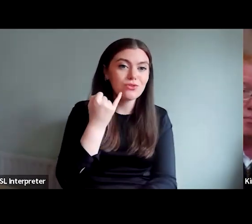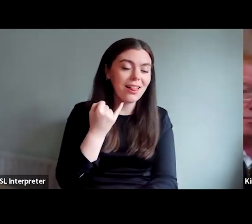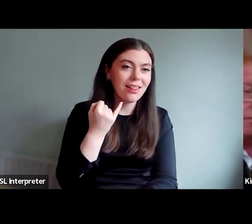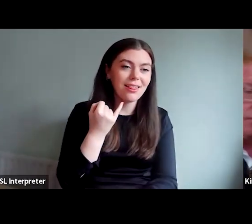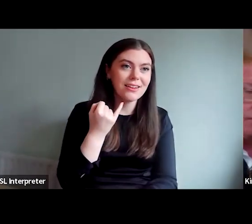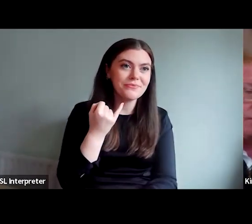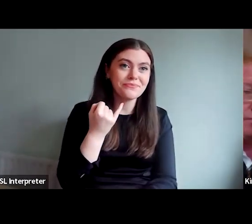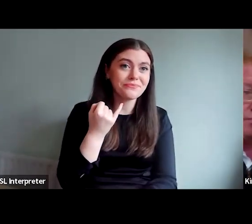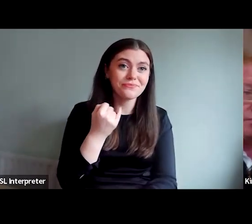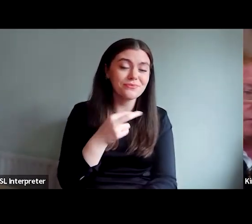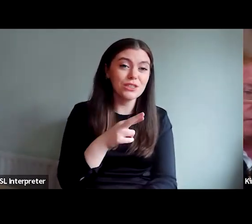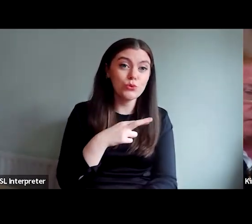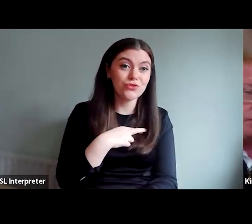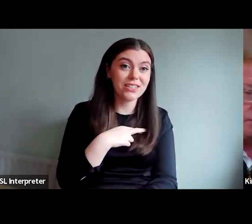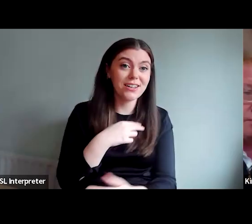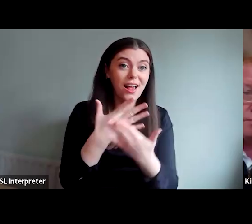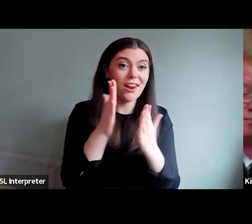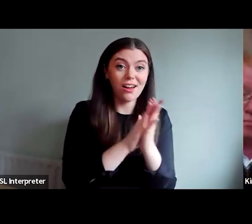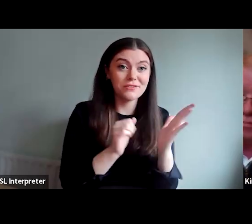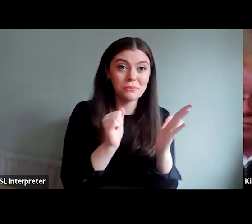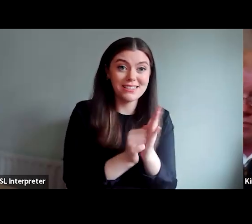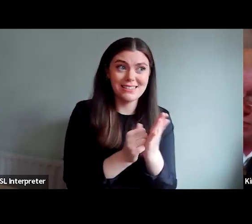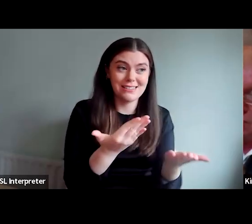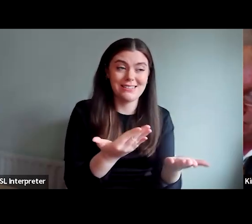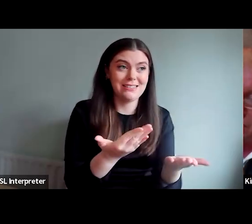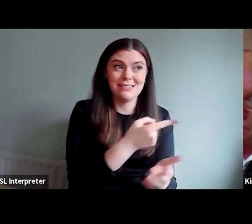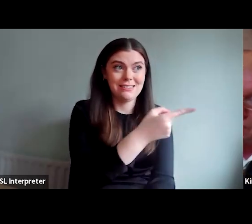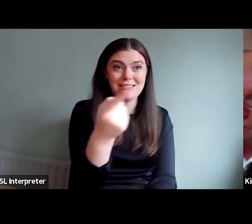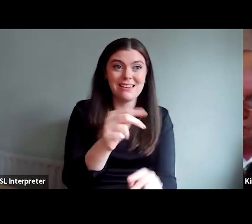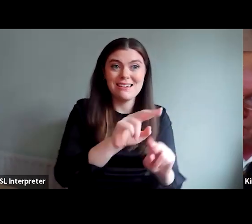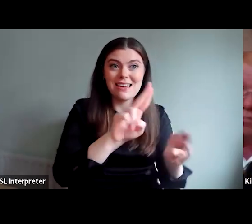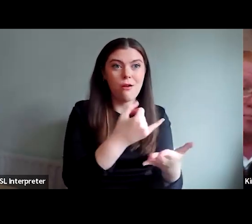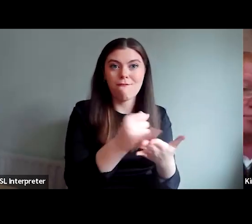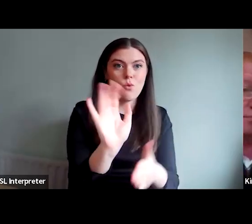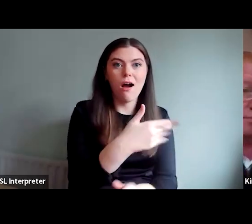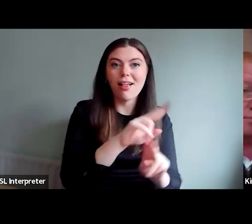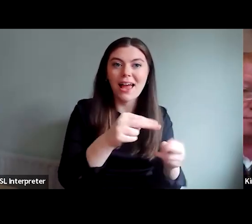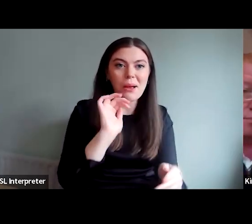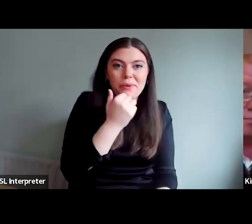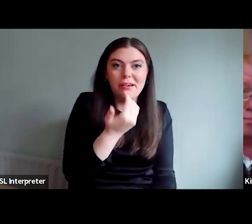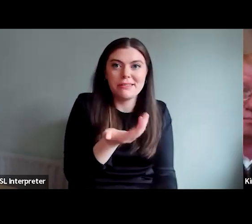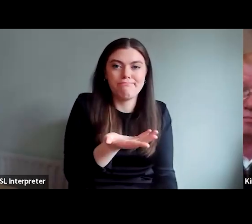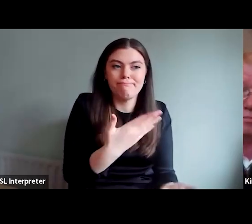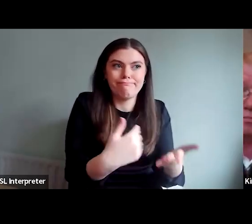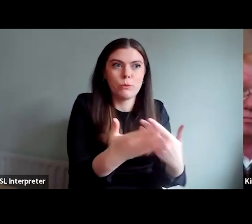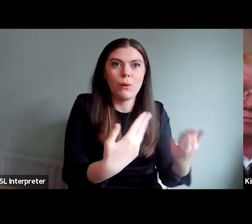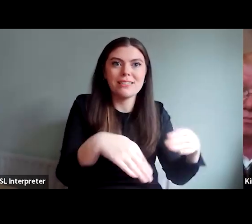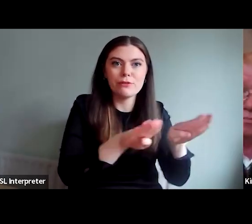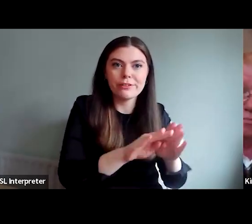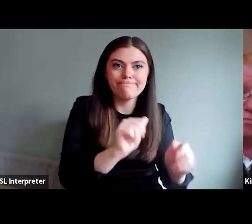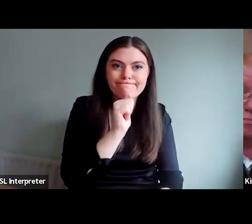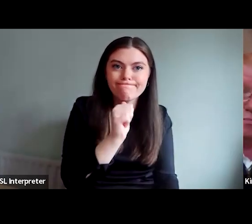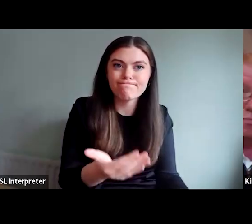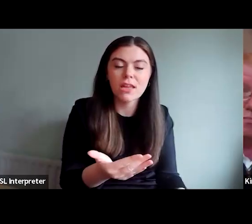we would have been asking many of the businesses just to empty their shelves. It would not have been workable. So our list was just of direct exports from